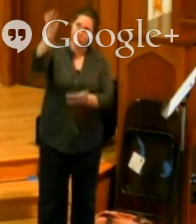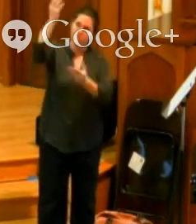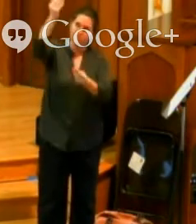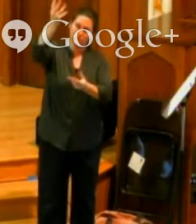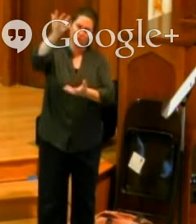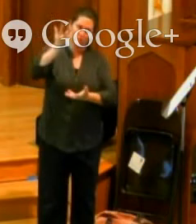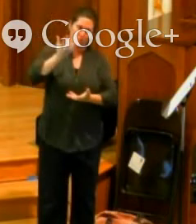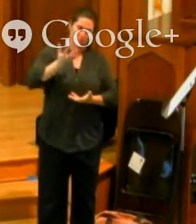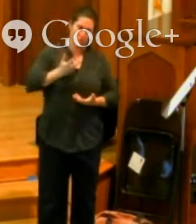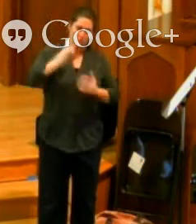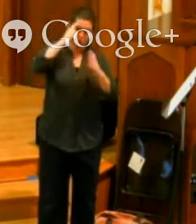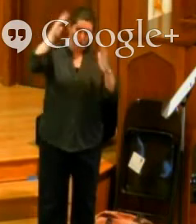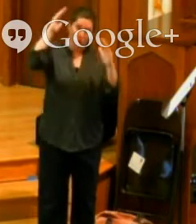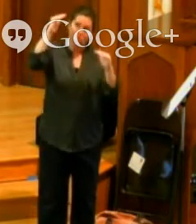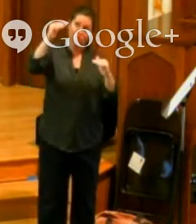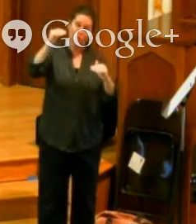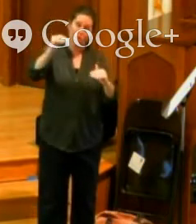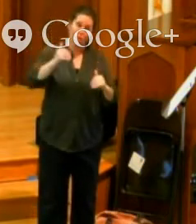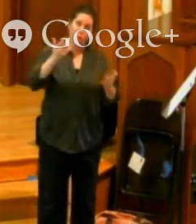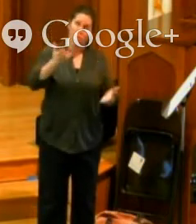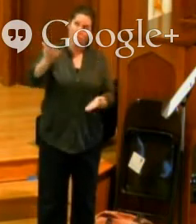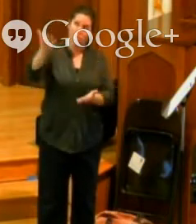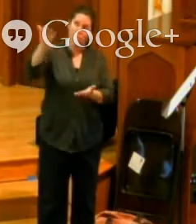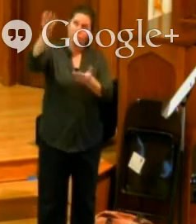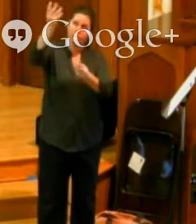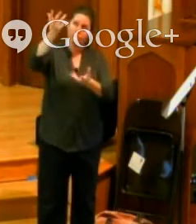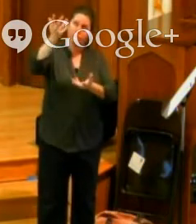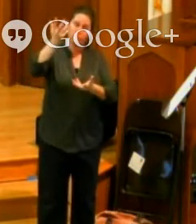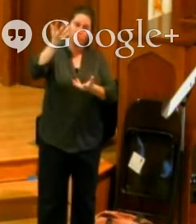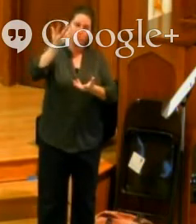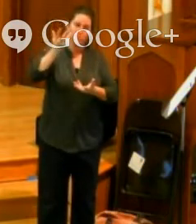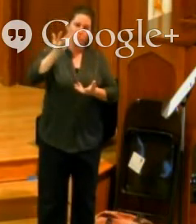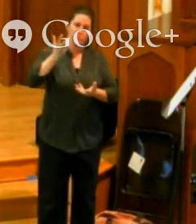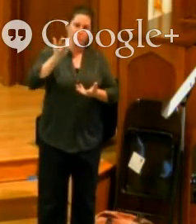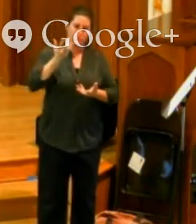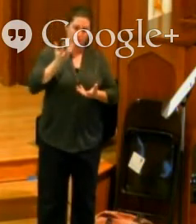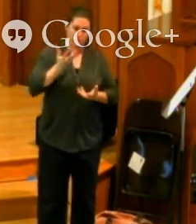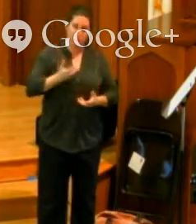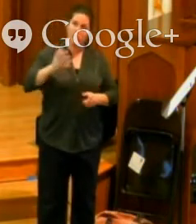strength, my source of hope is Christ